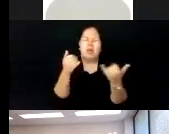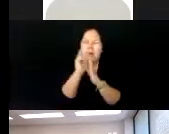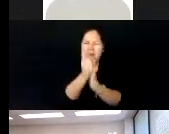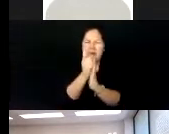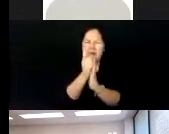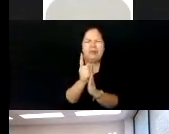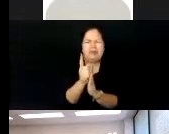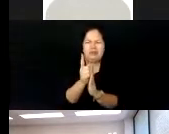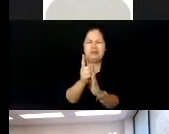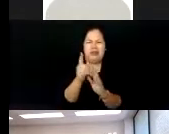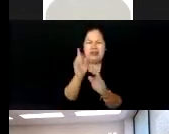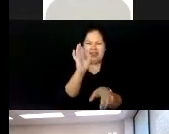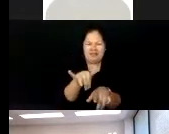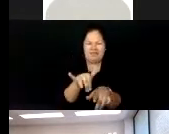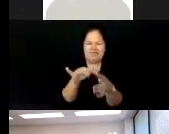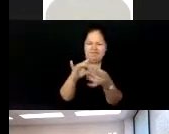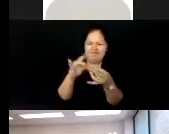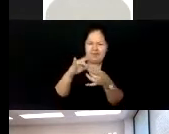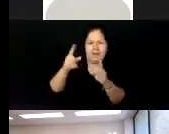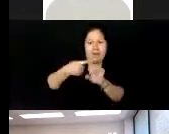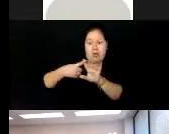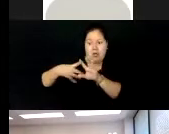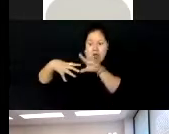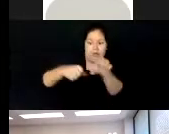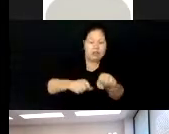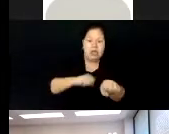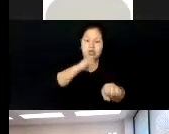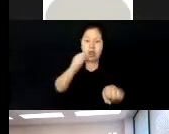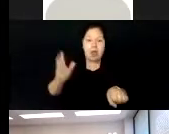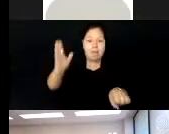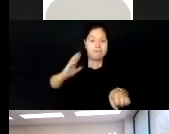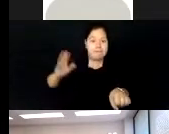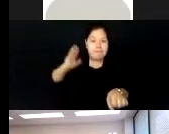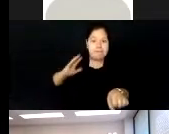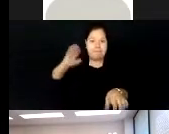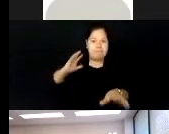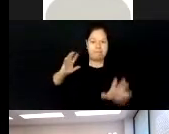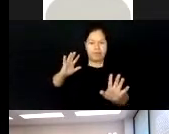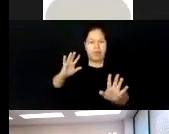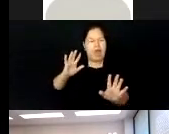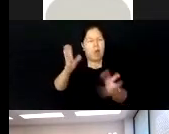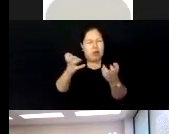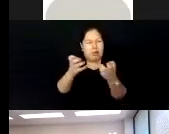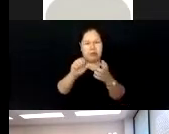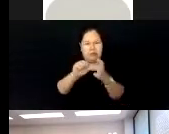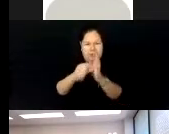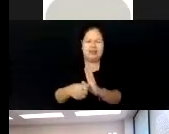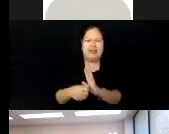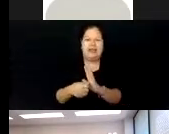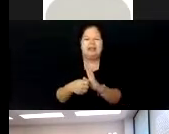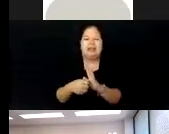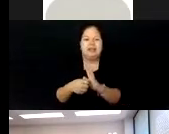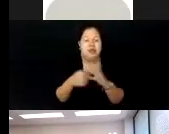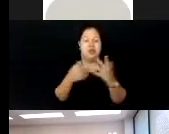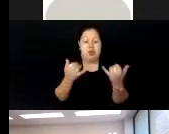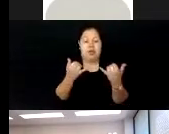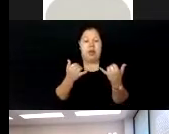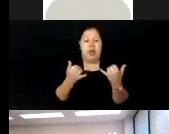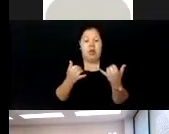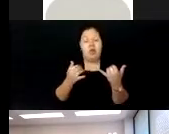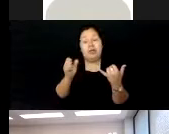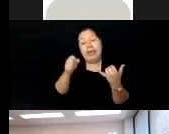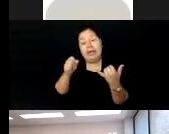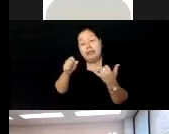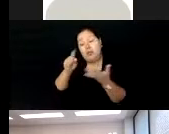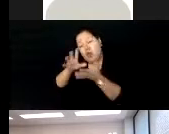past tense around colonization is not problematic, but I just wanted to take a moment to note that while the focus here is really on sharing